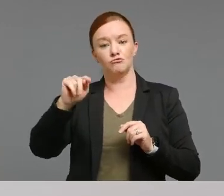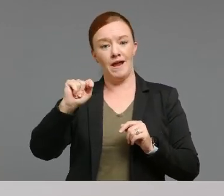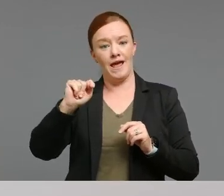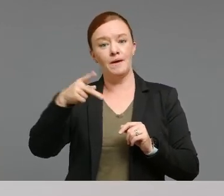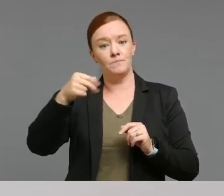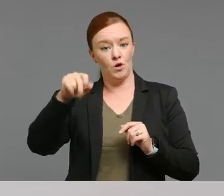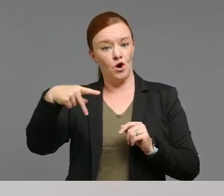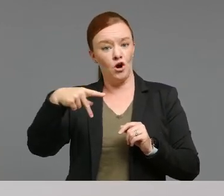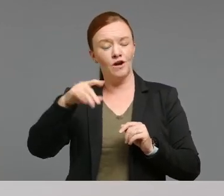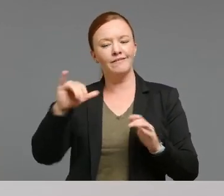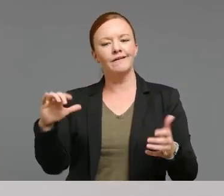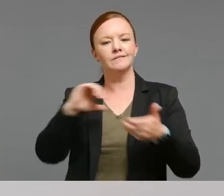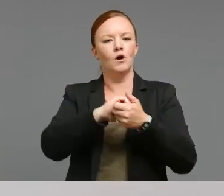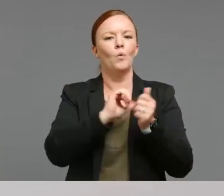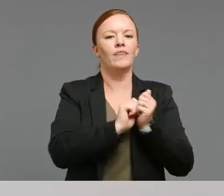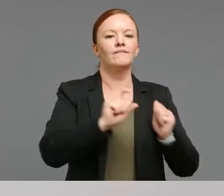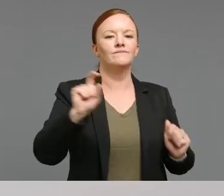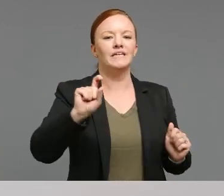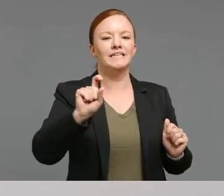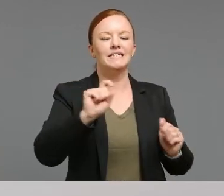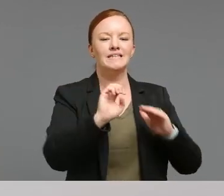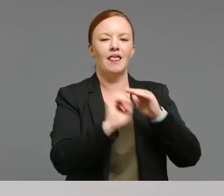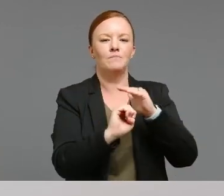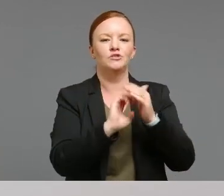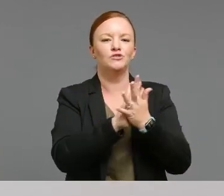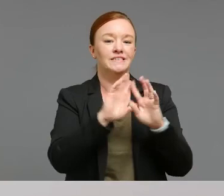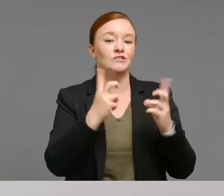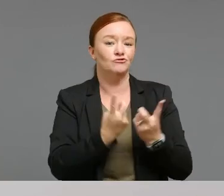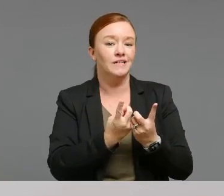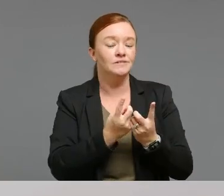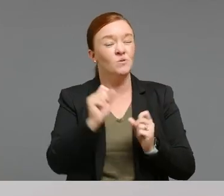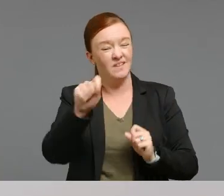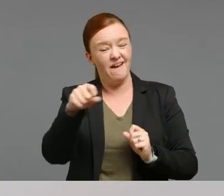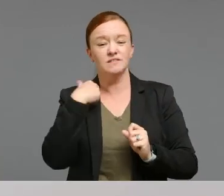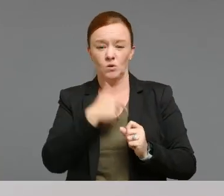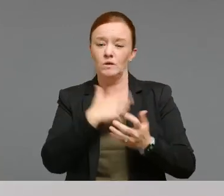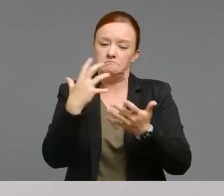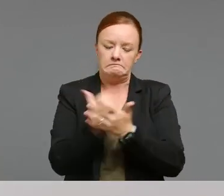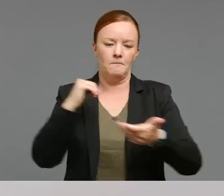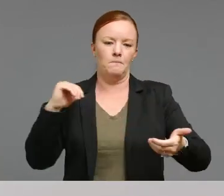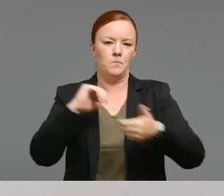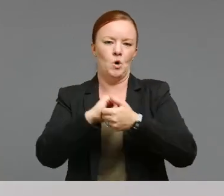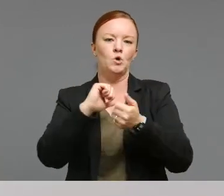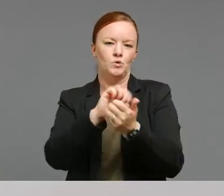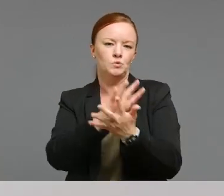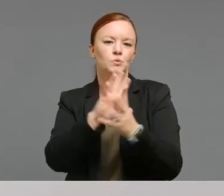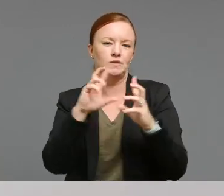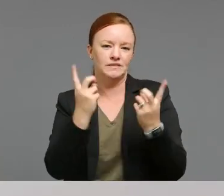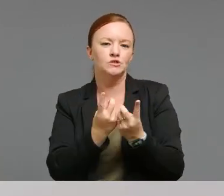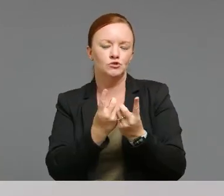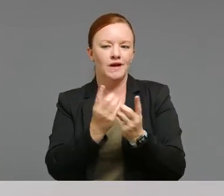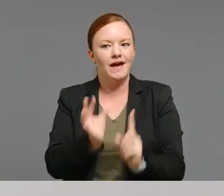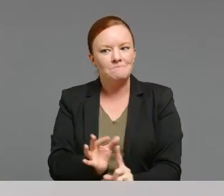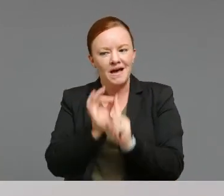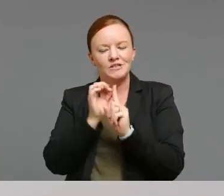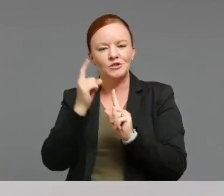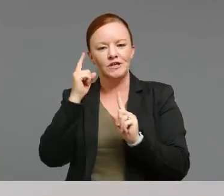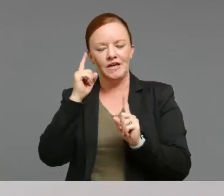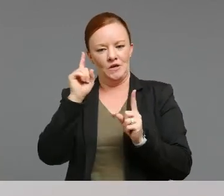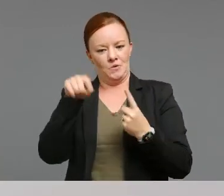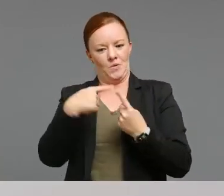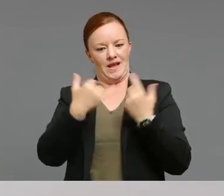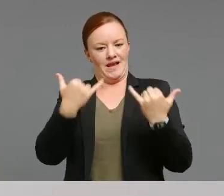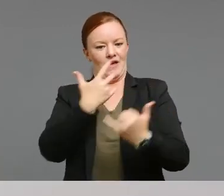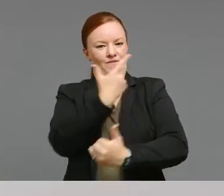looking at partnering with schools and school districts to get it closer into those areas, especially as we're moving down into the 12 to